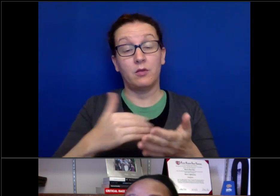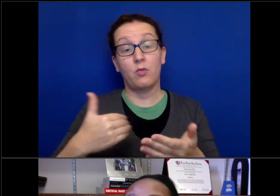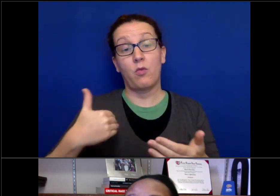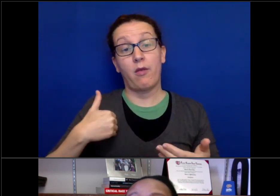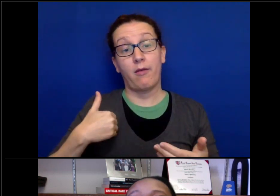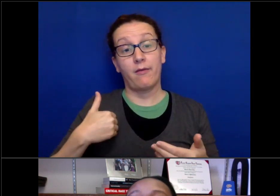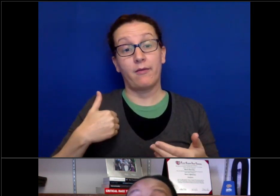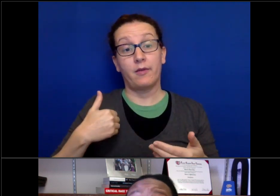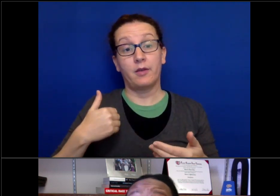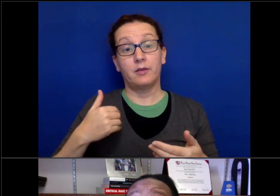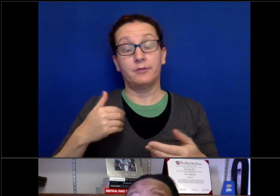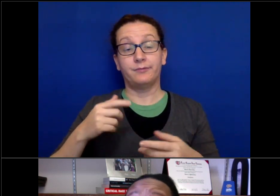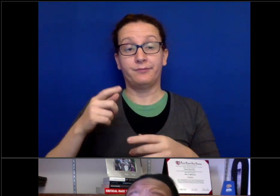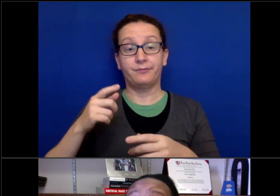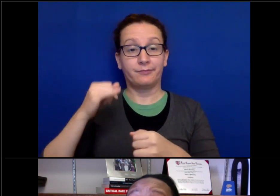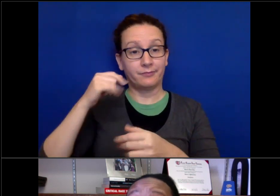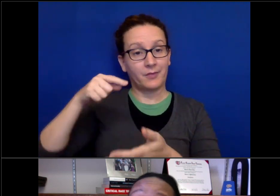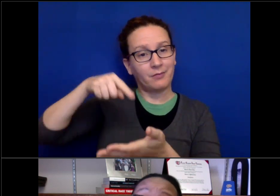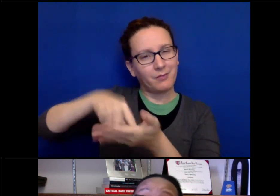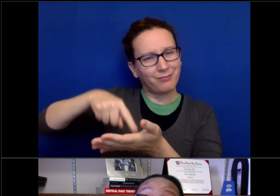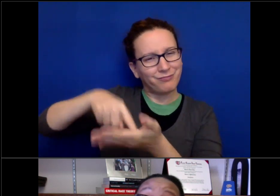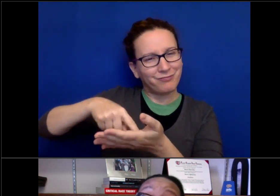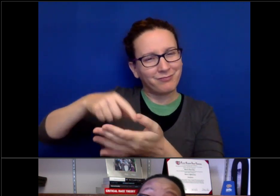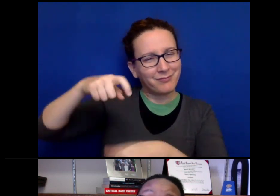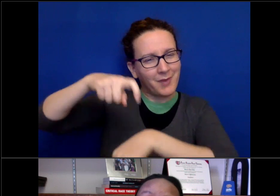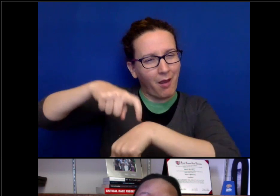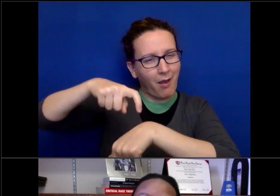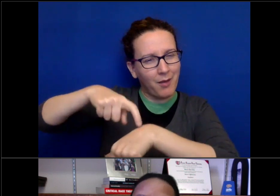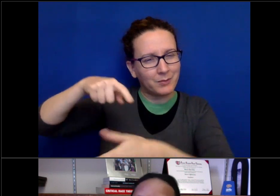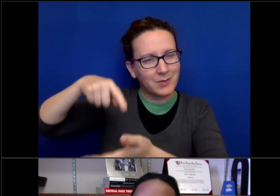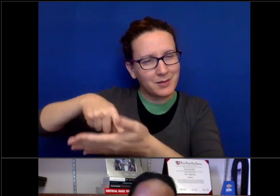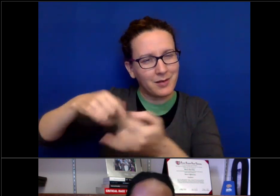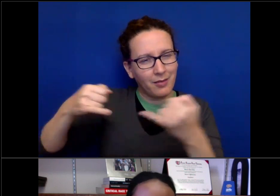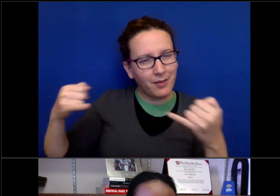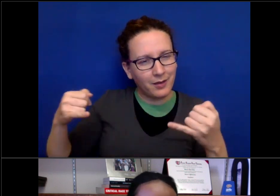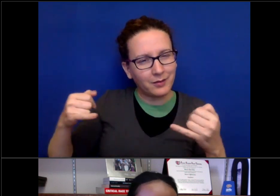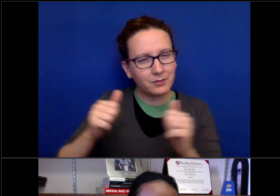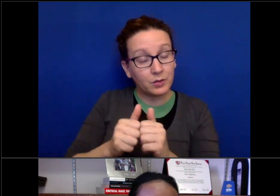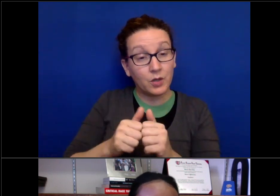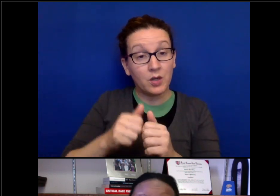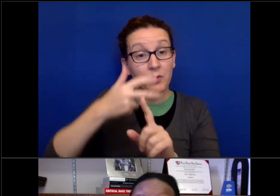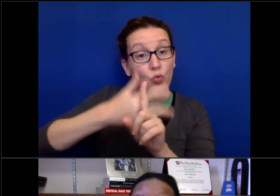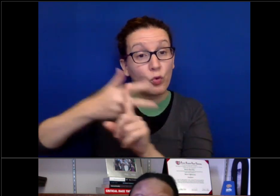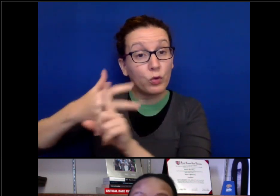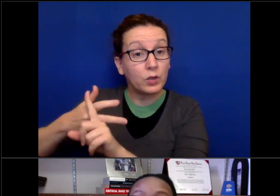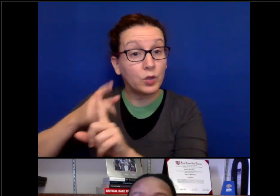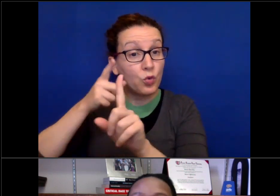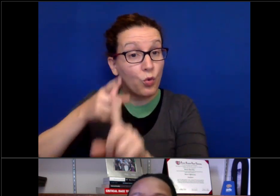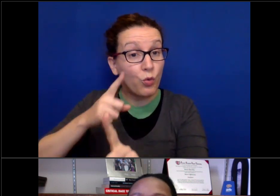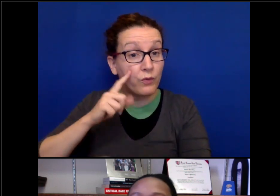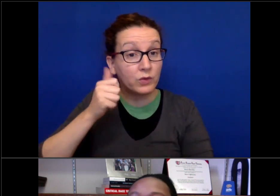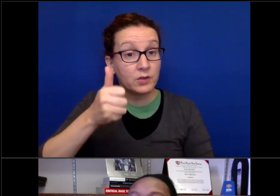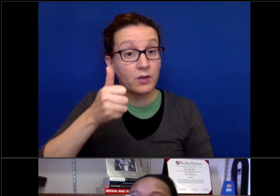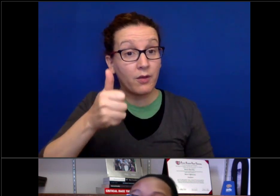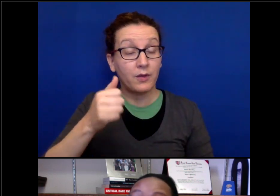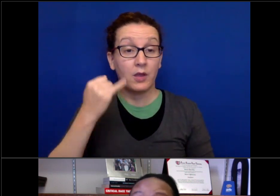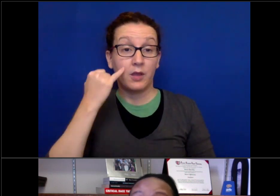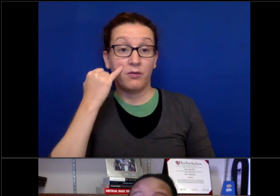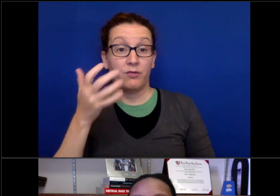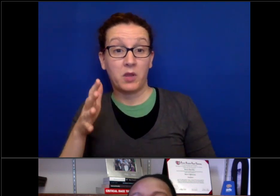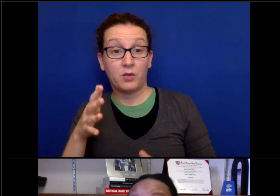a set deadline together, so you make this maybe this quarterly sort of goal for yourself, and if you kind of